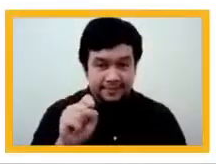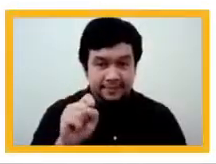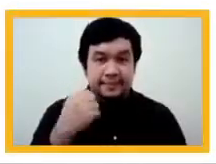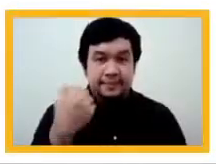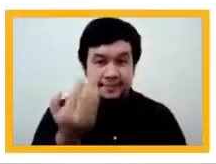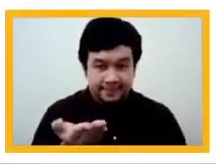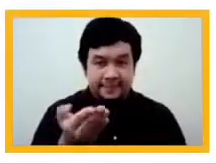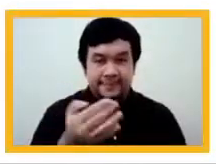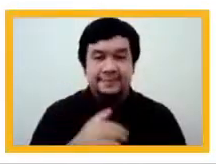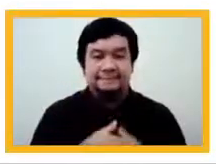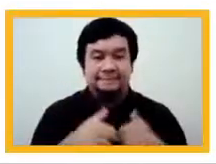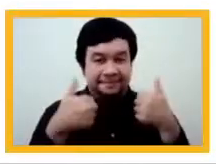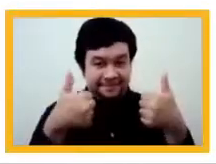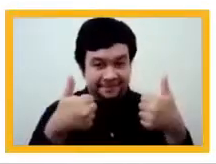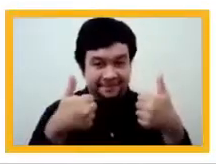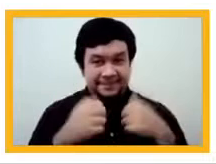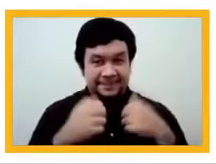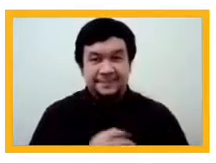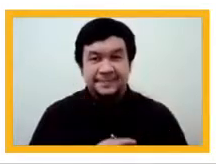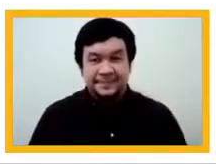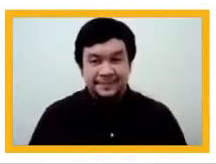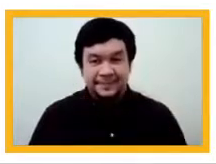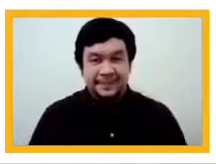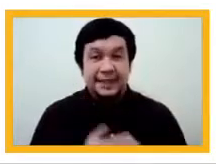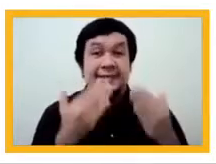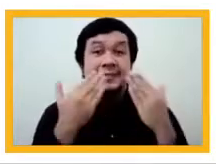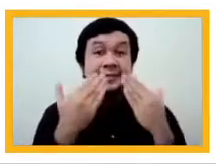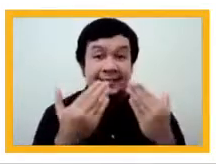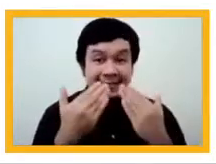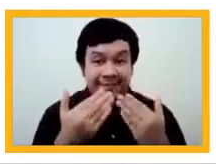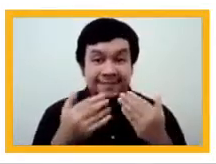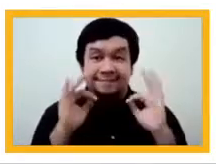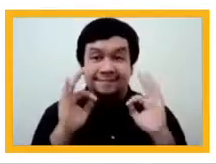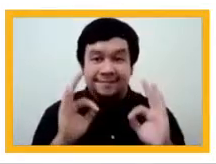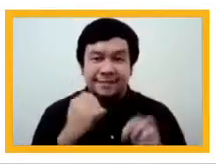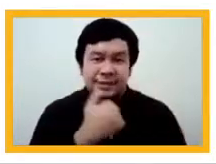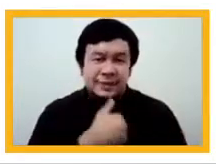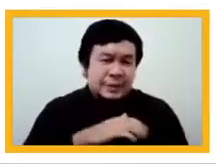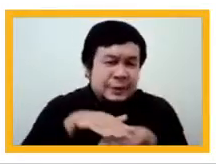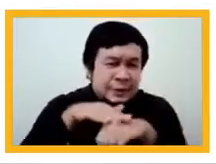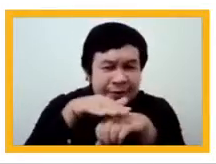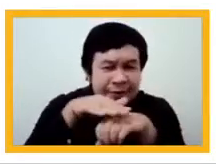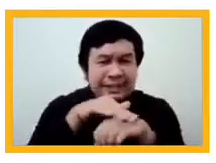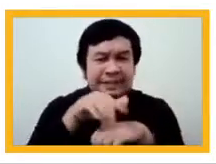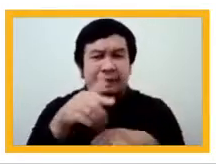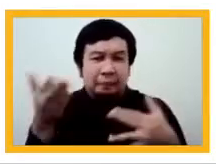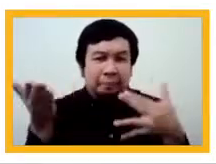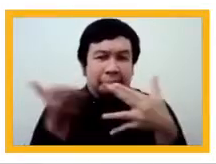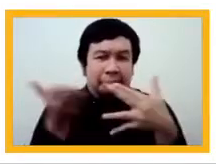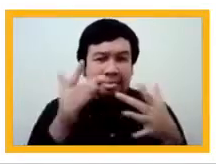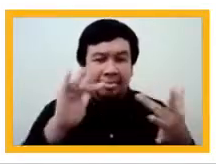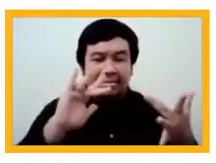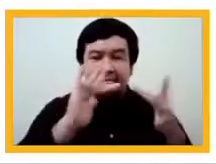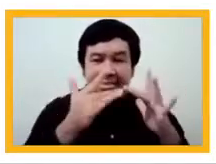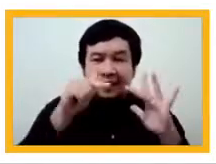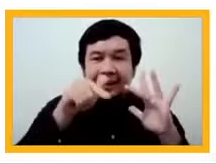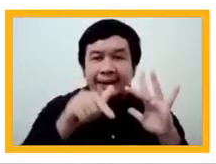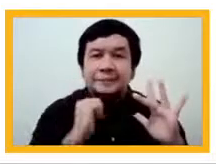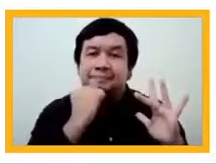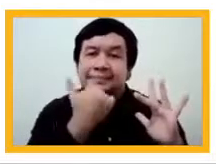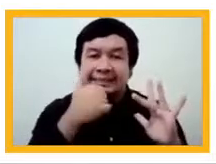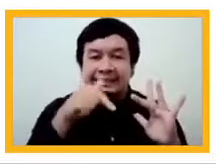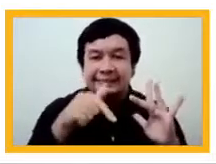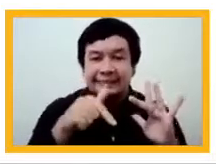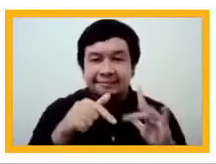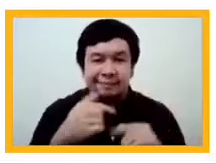Okay, thank you very much. We are back again. Sorry for the interruption. This was a small technical glitch, but I think we are all used to that. So if we